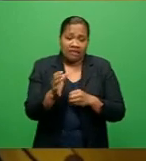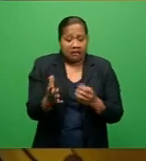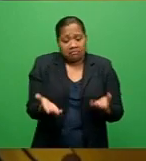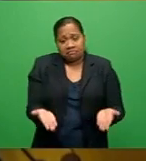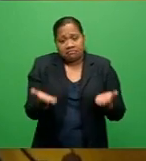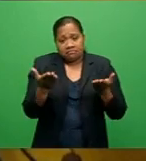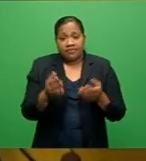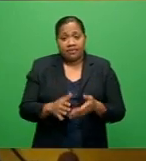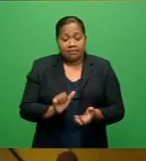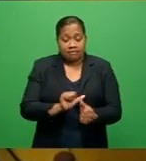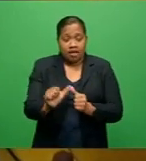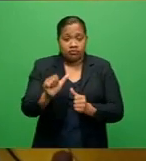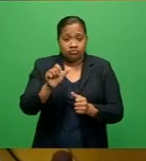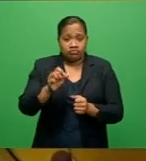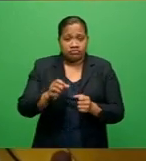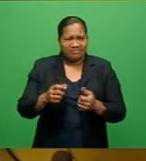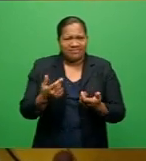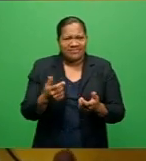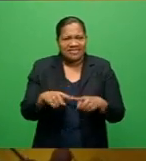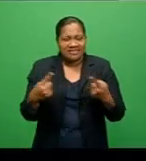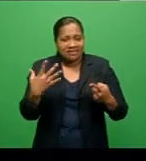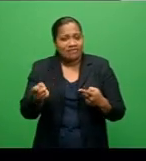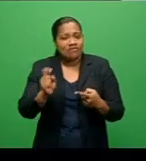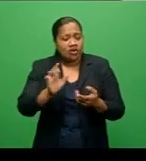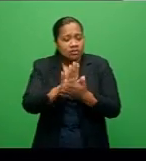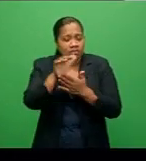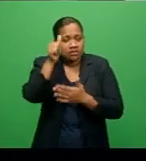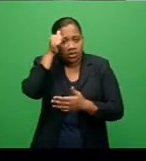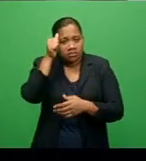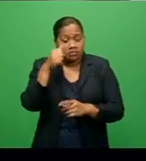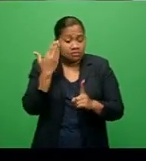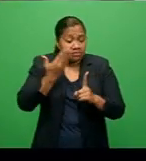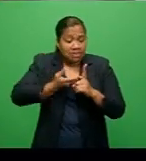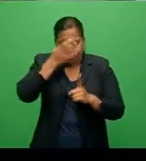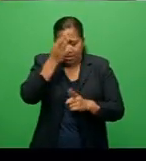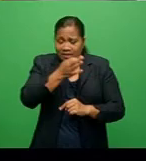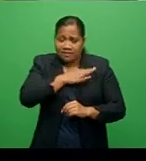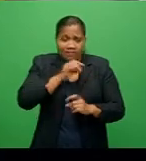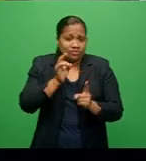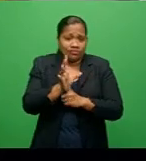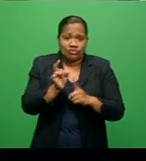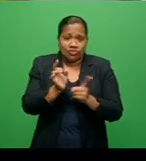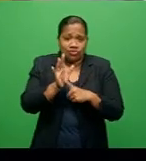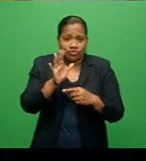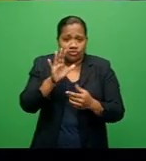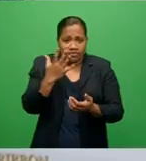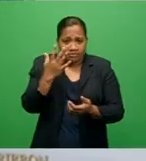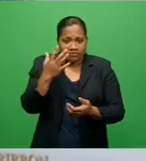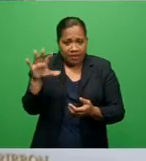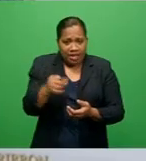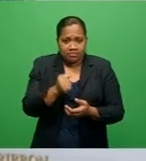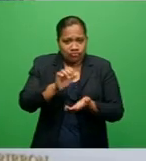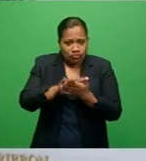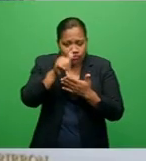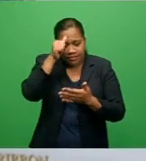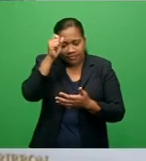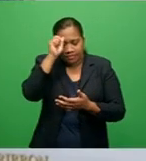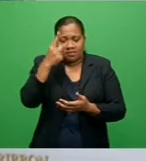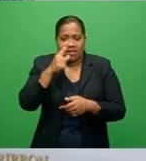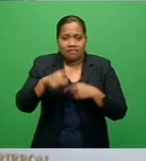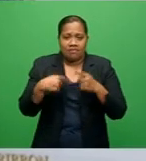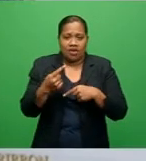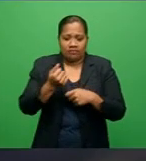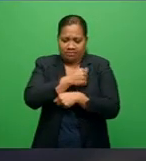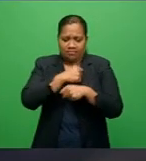is knowledge. Ram believes it is important to have knowledge and understanding of our surroundings. When I joined,